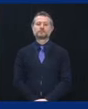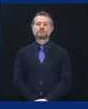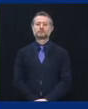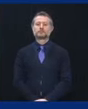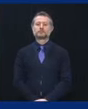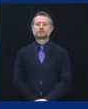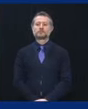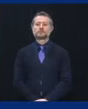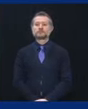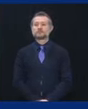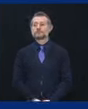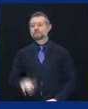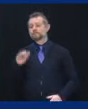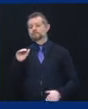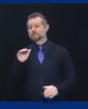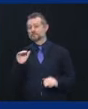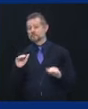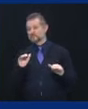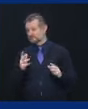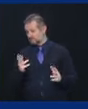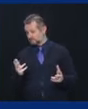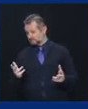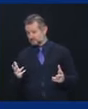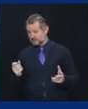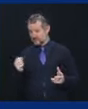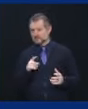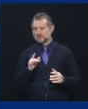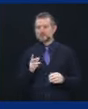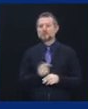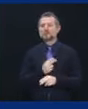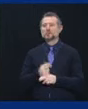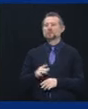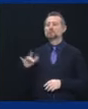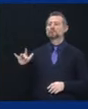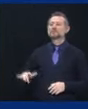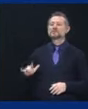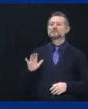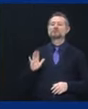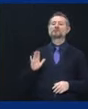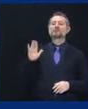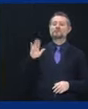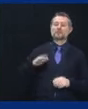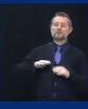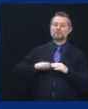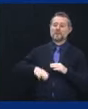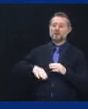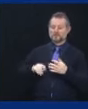As a reminder, if you'd like to ask a question, please use the raise hand function at the bottom of your window.